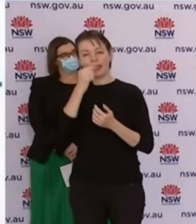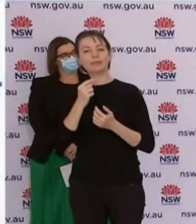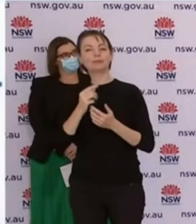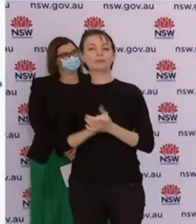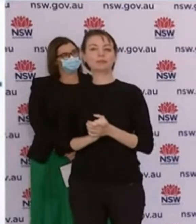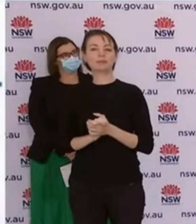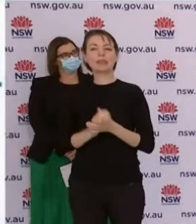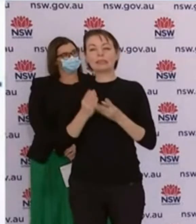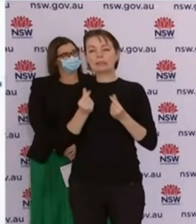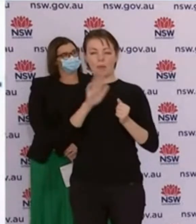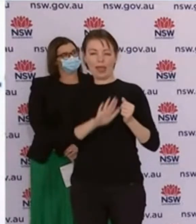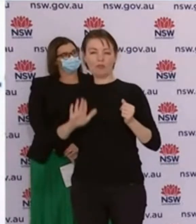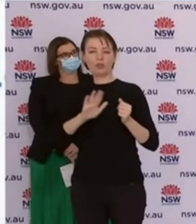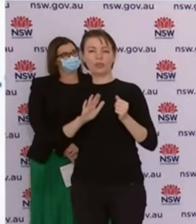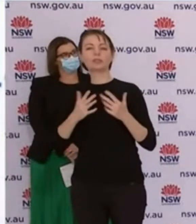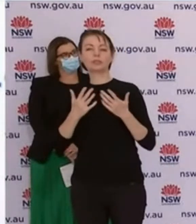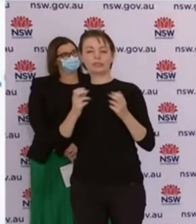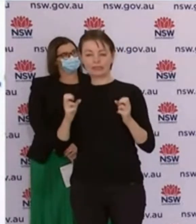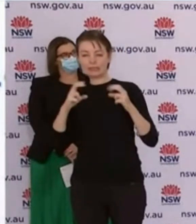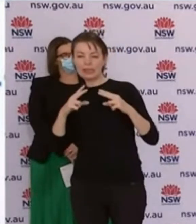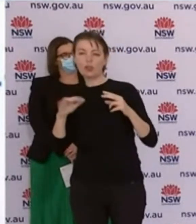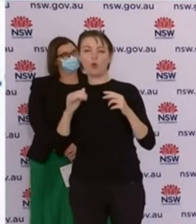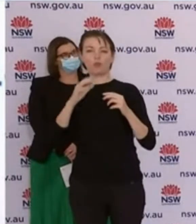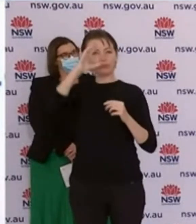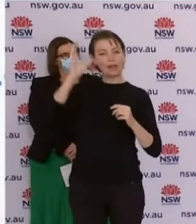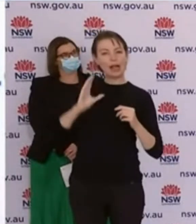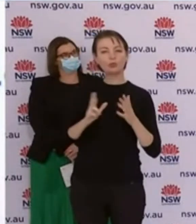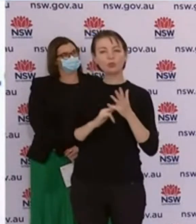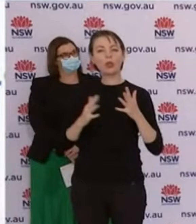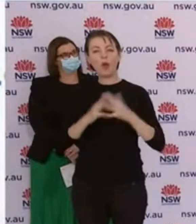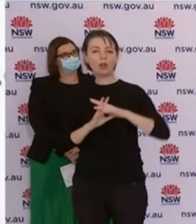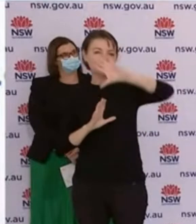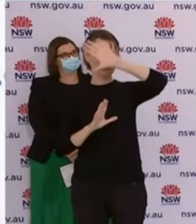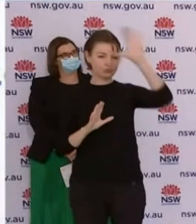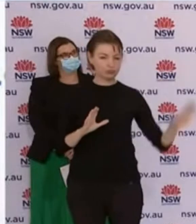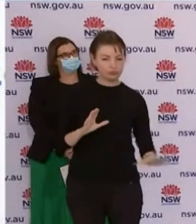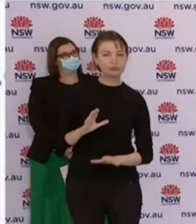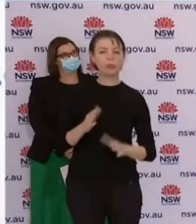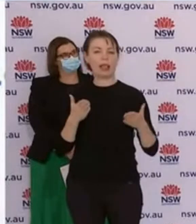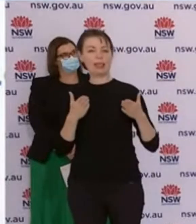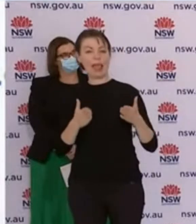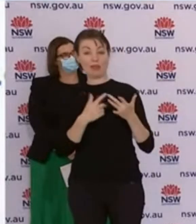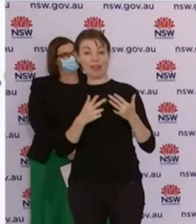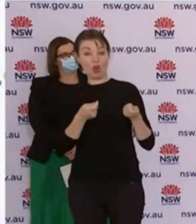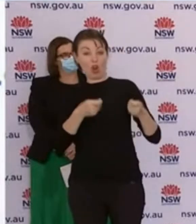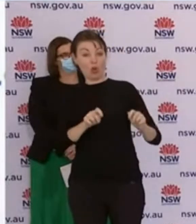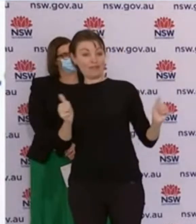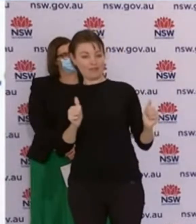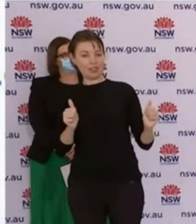Sydney may have as well. So there are opportunities for school to go back earlier if that community is out of